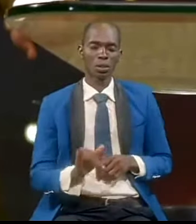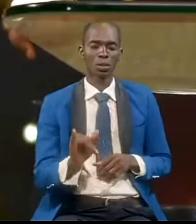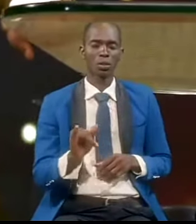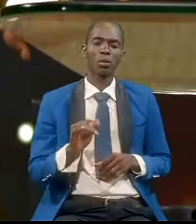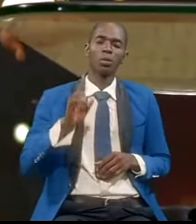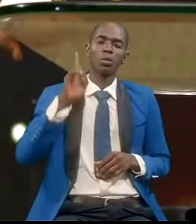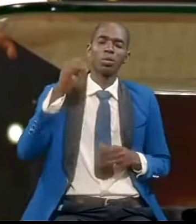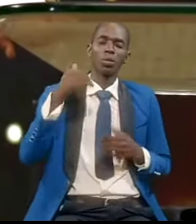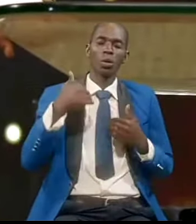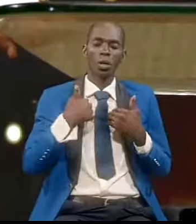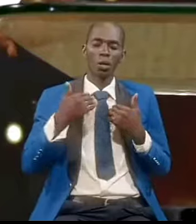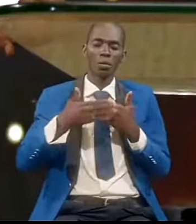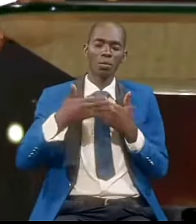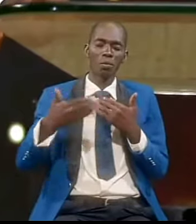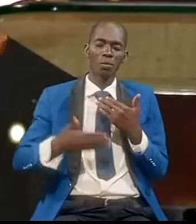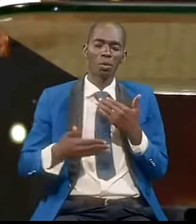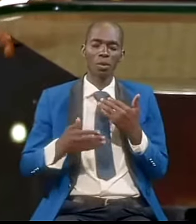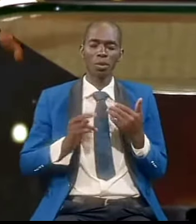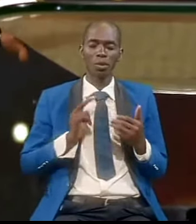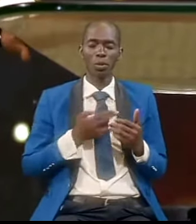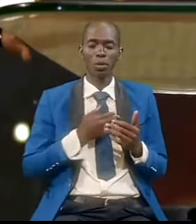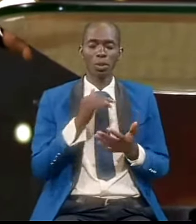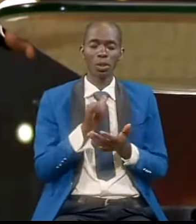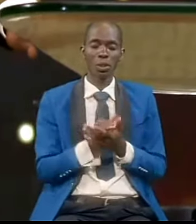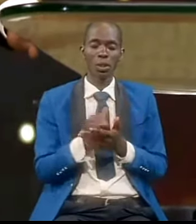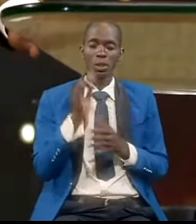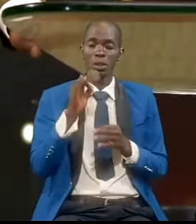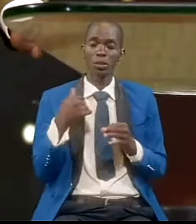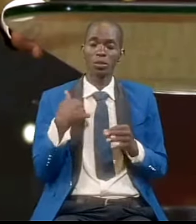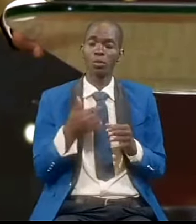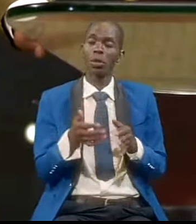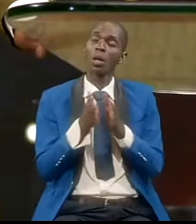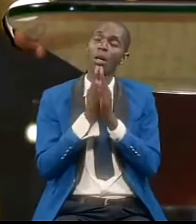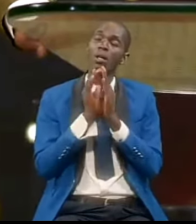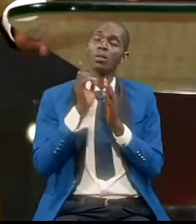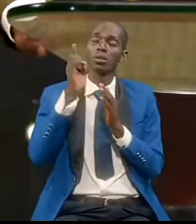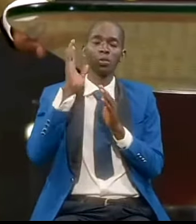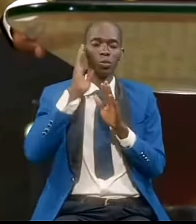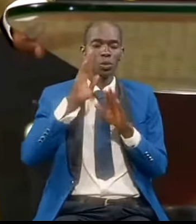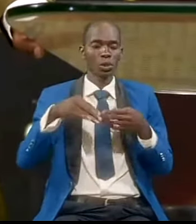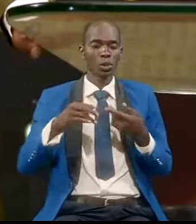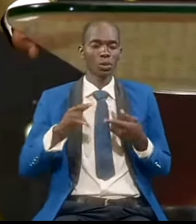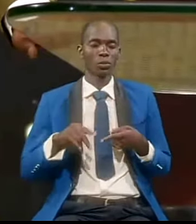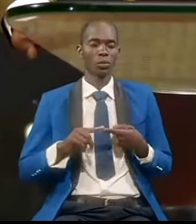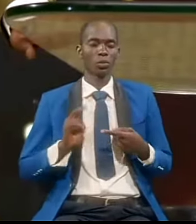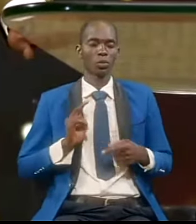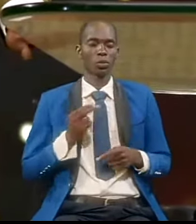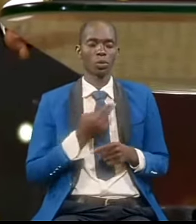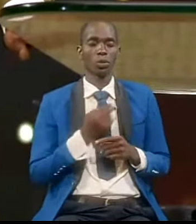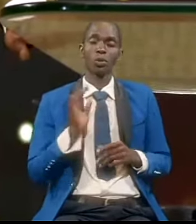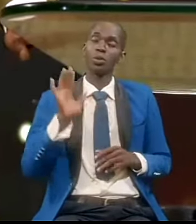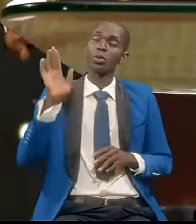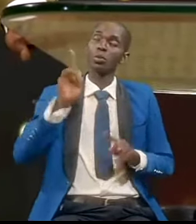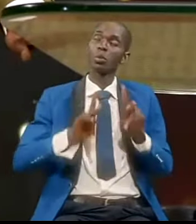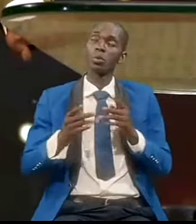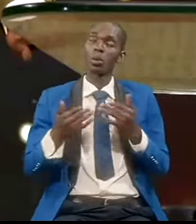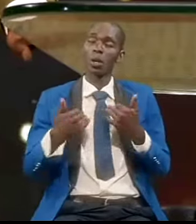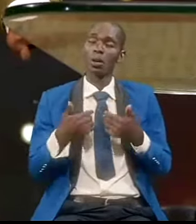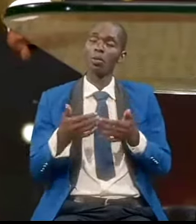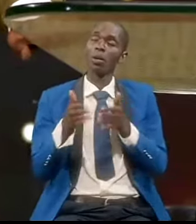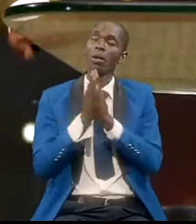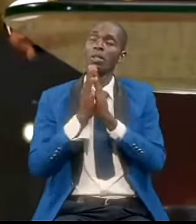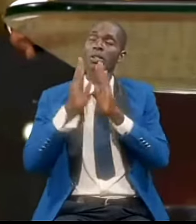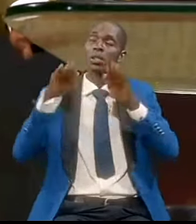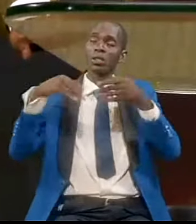have invited us that if we ask, you'll grant unto us. Your people have asked, grant unto